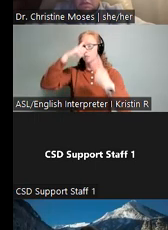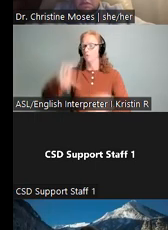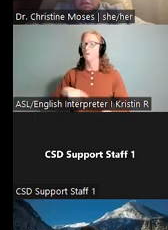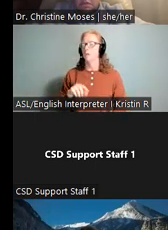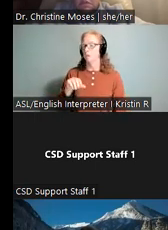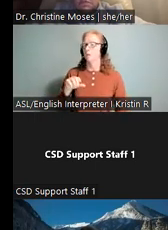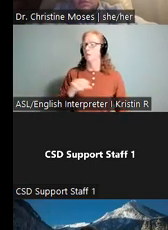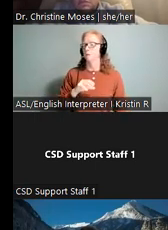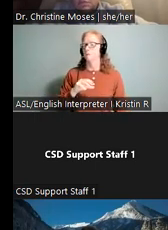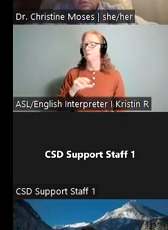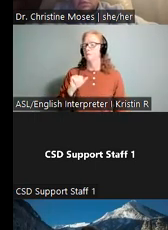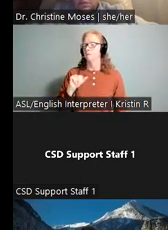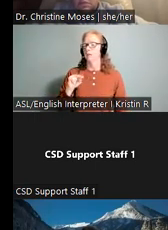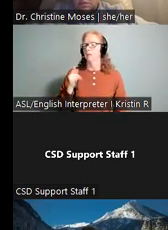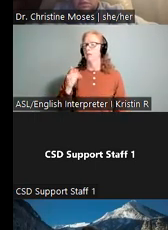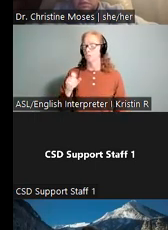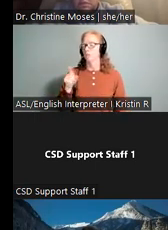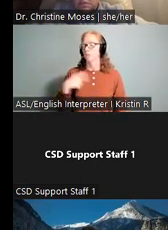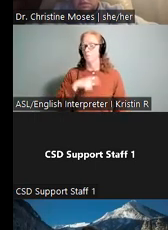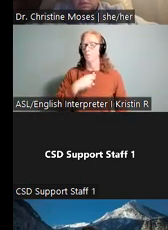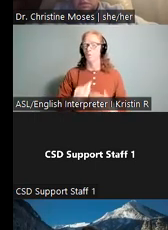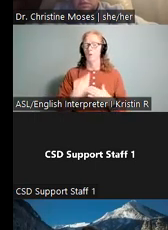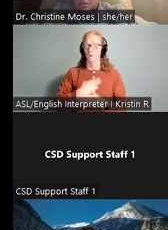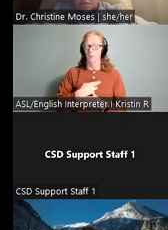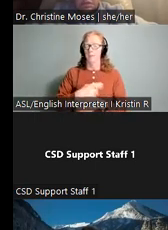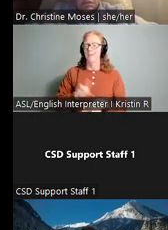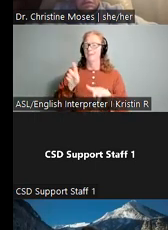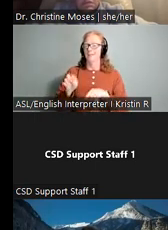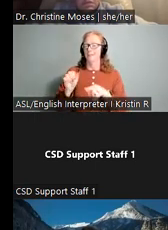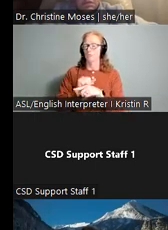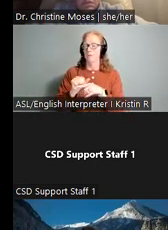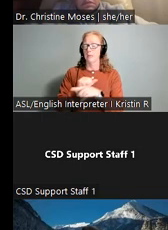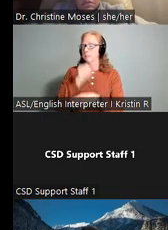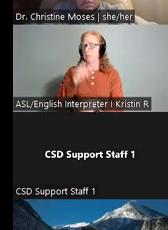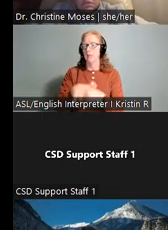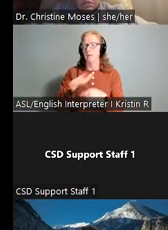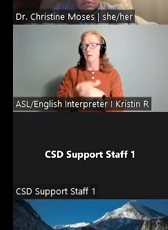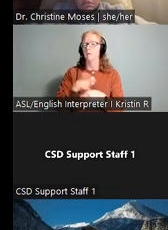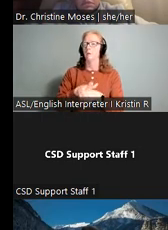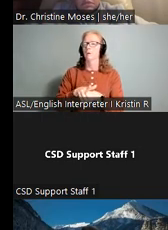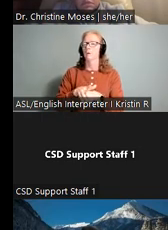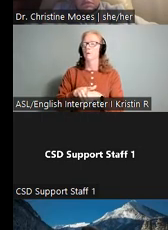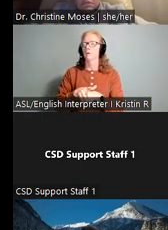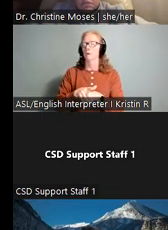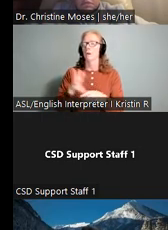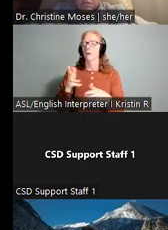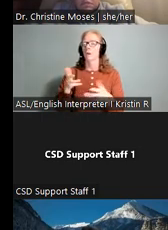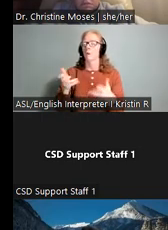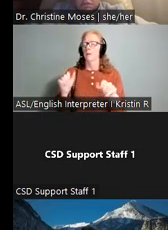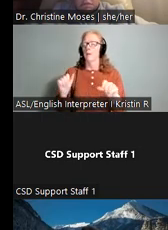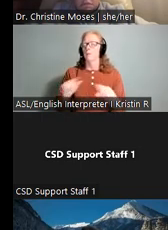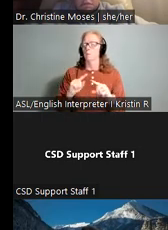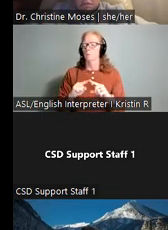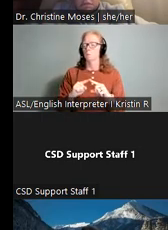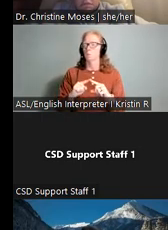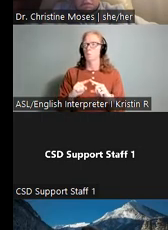Commissioner Angie, that reviewing and attending trainings is not enough. You want the board members who